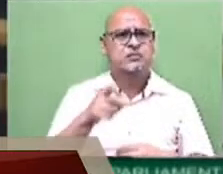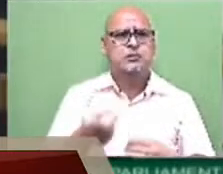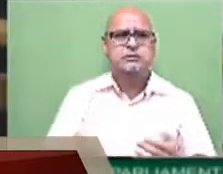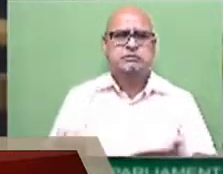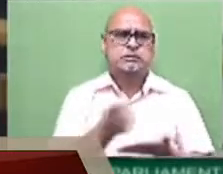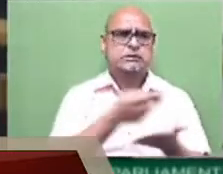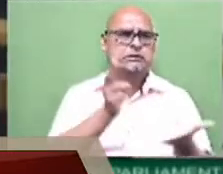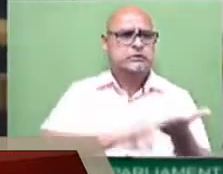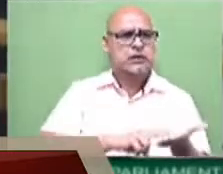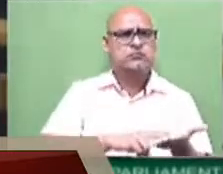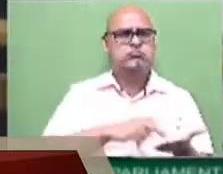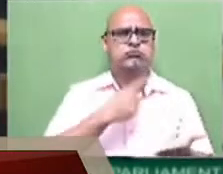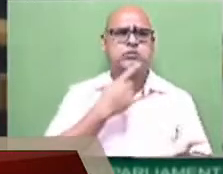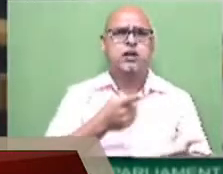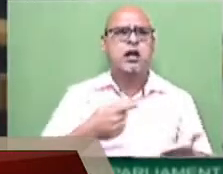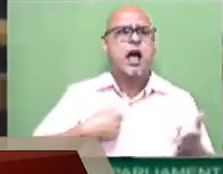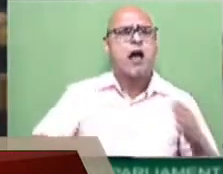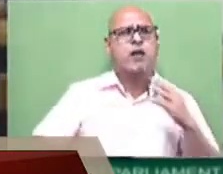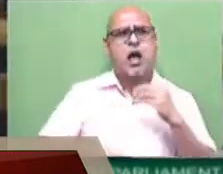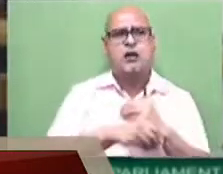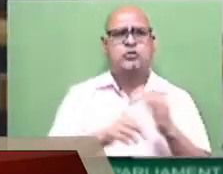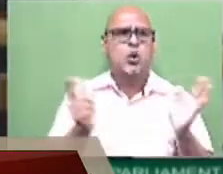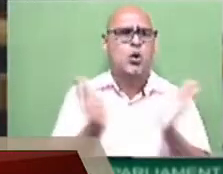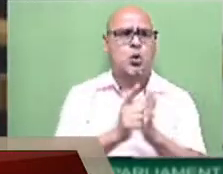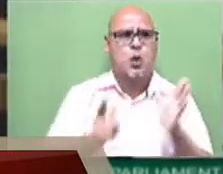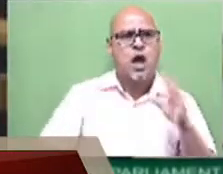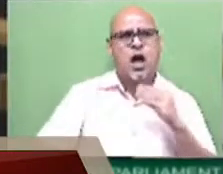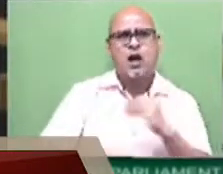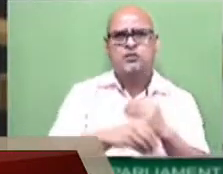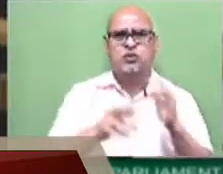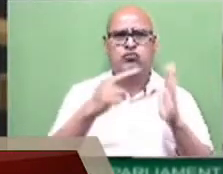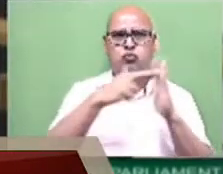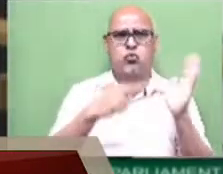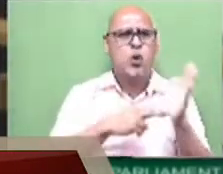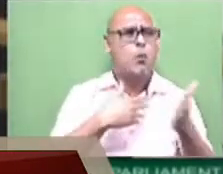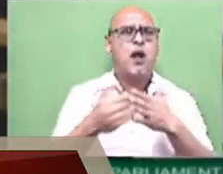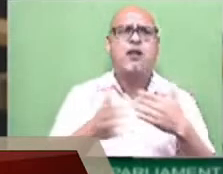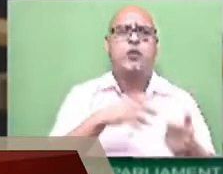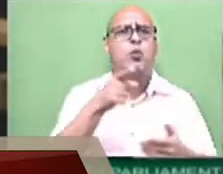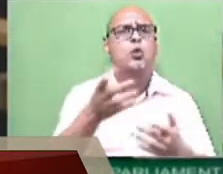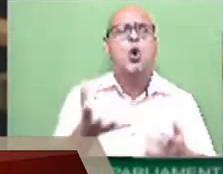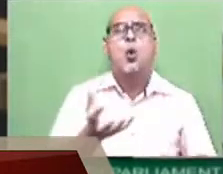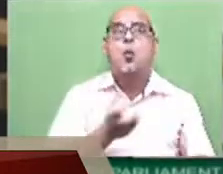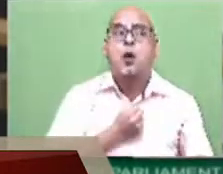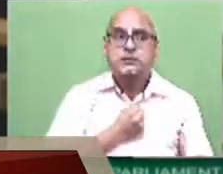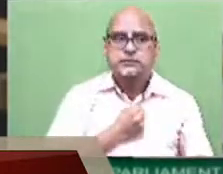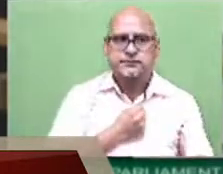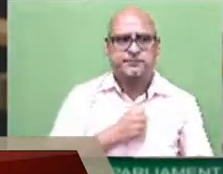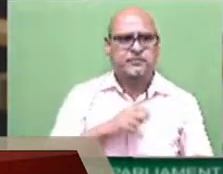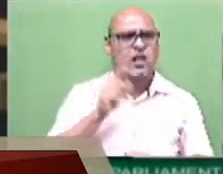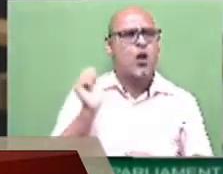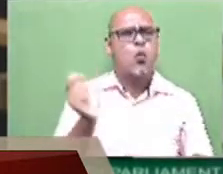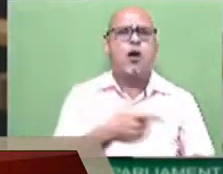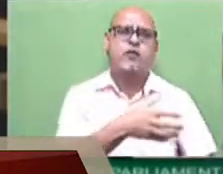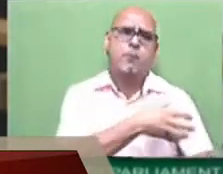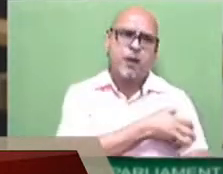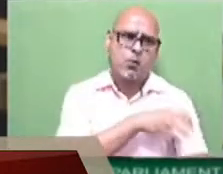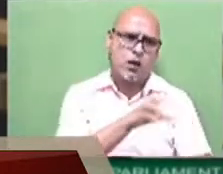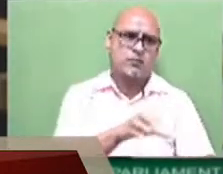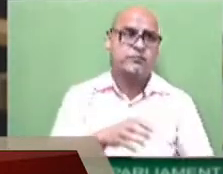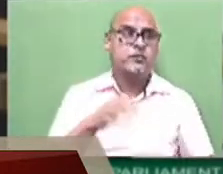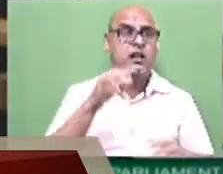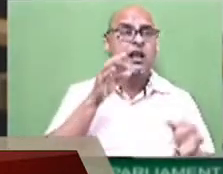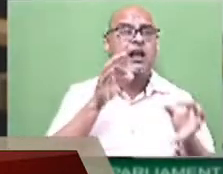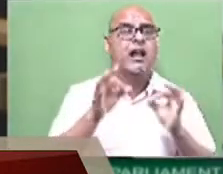any offense. He can prescribe the penalty for that offense, and he can also remove the offense.